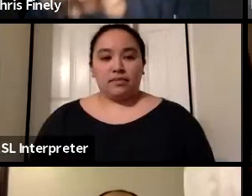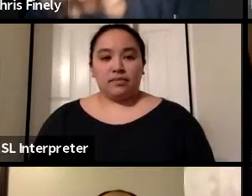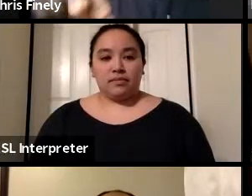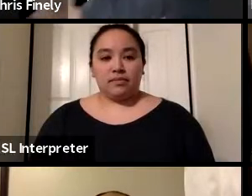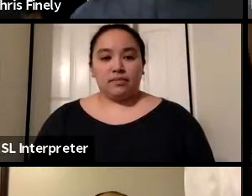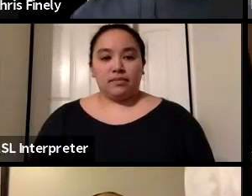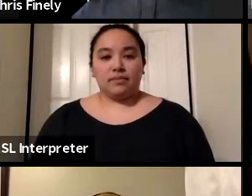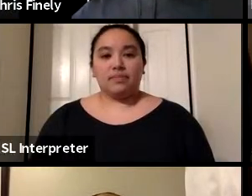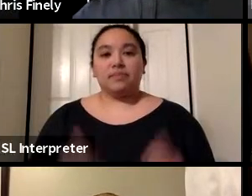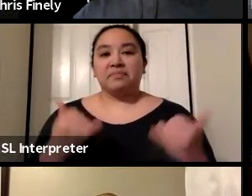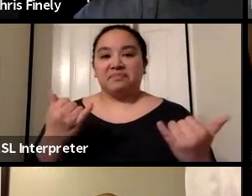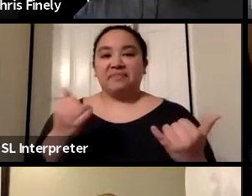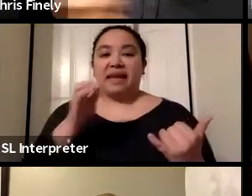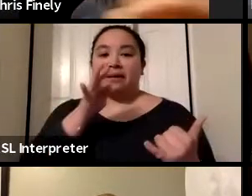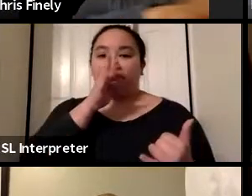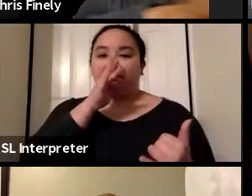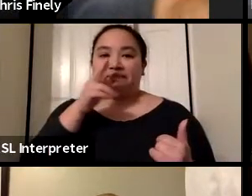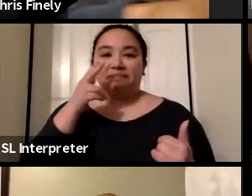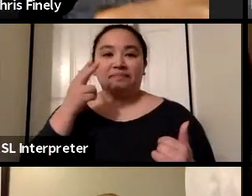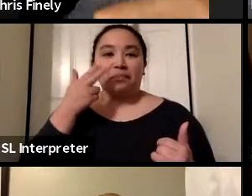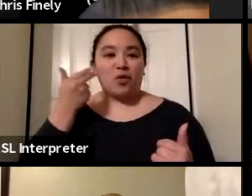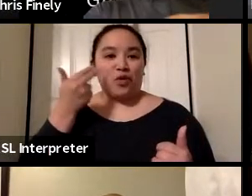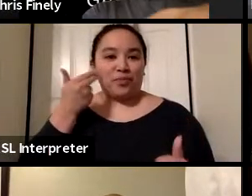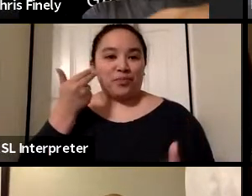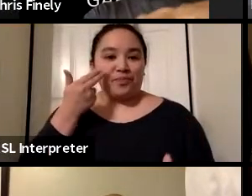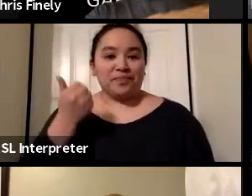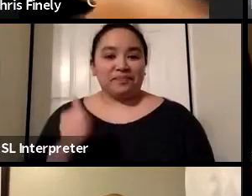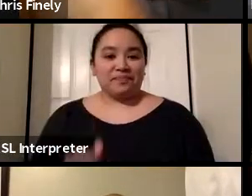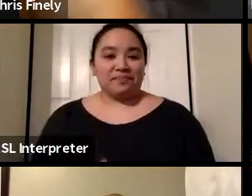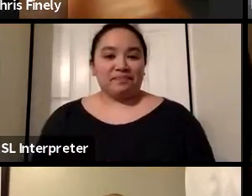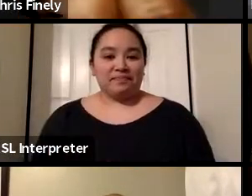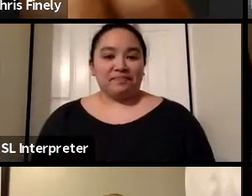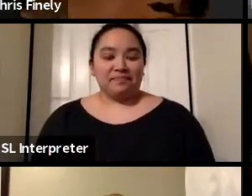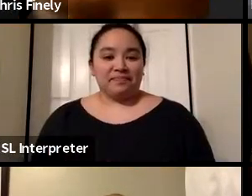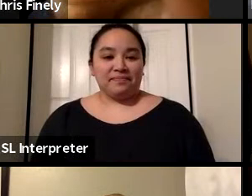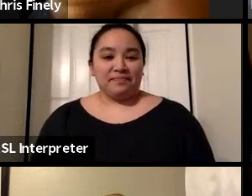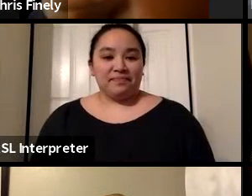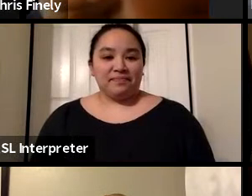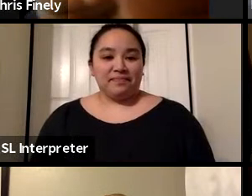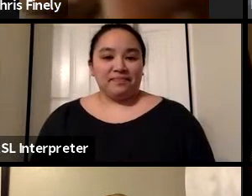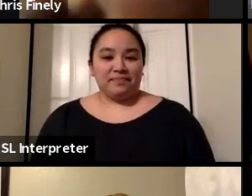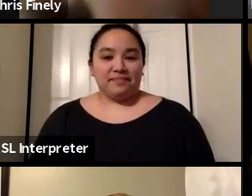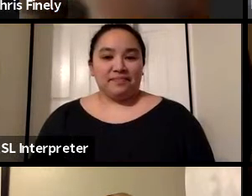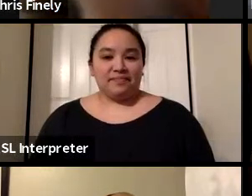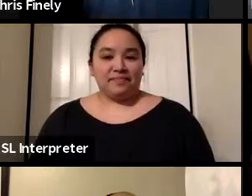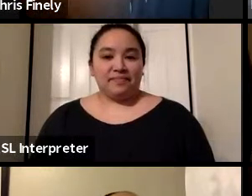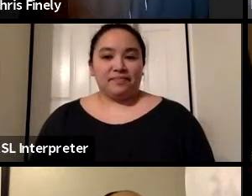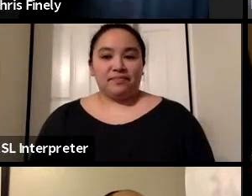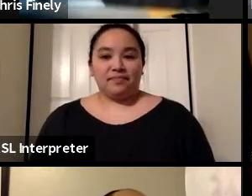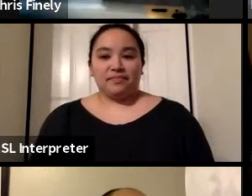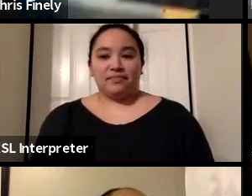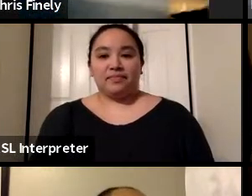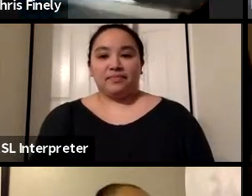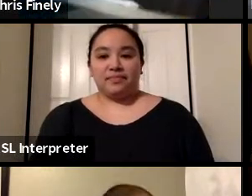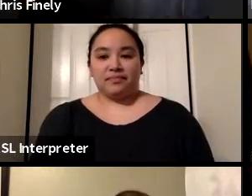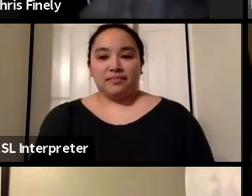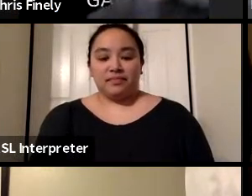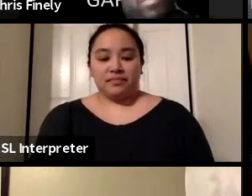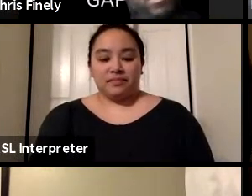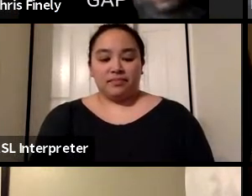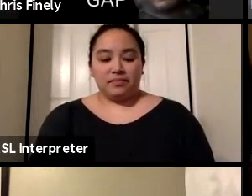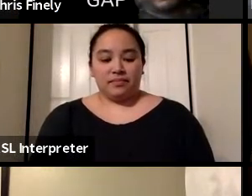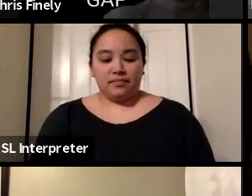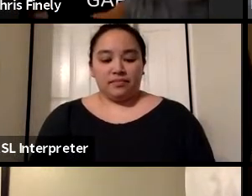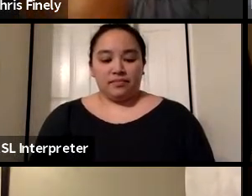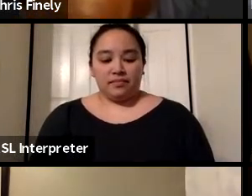nhớ trong trong trong này tôi có bên nó nó hàng nó bên mua ôi ya lu hong thế lu mẹ là xài xài là